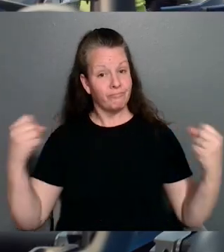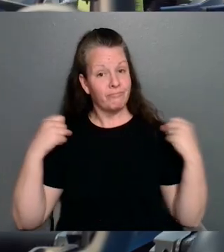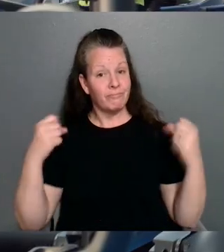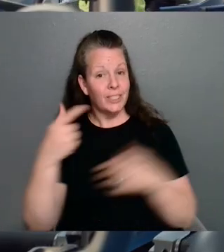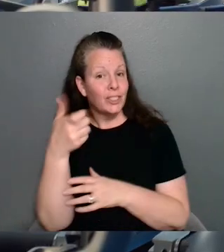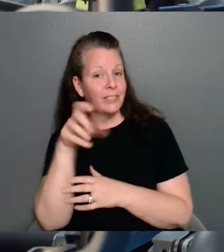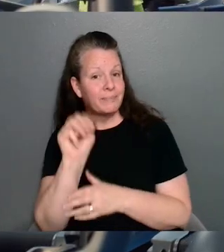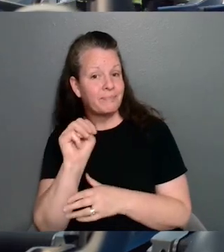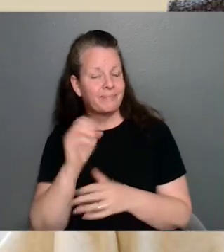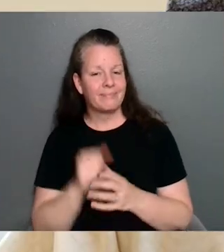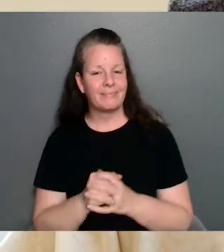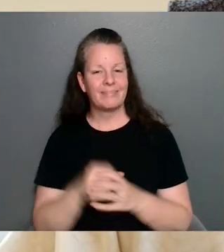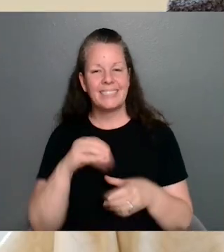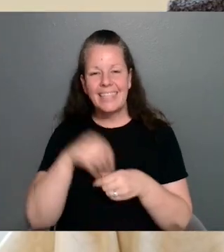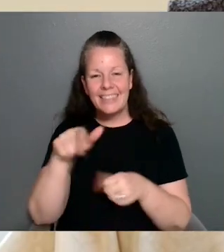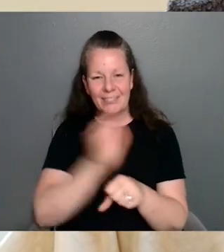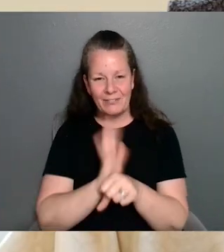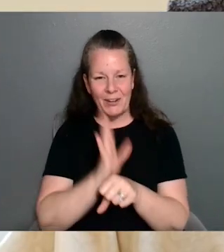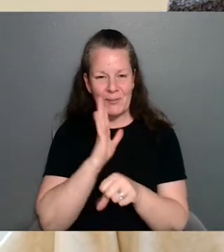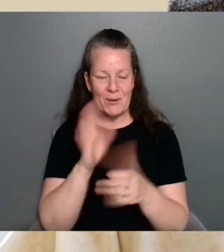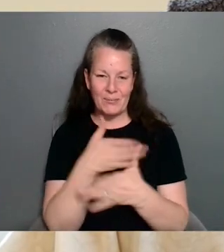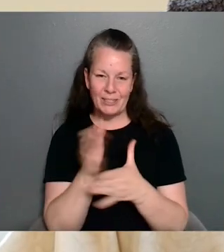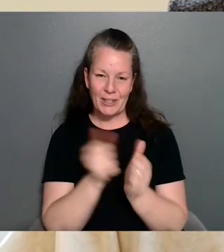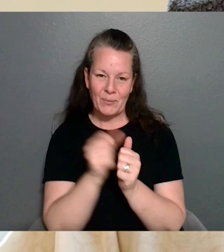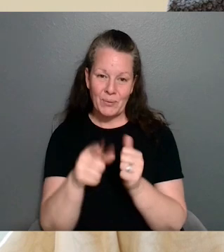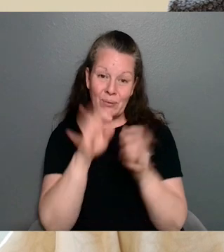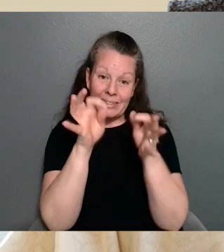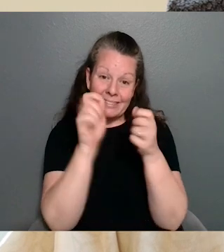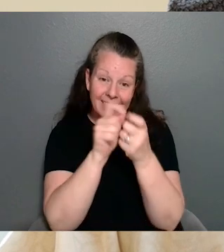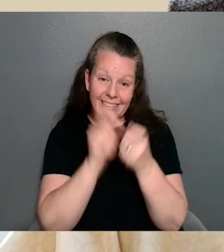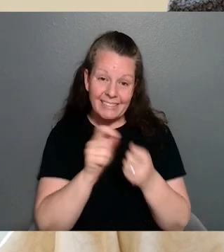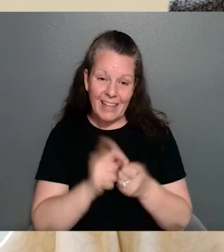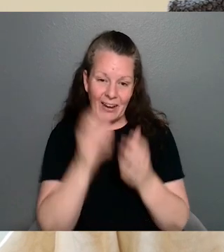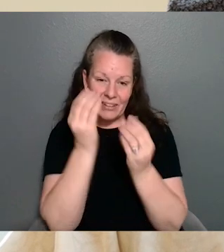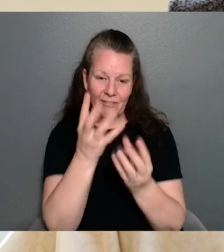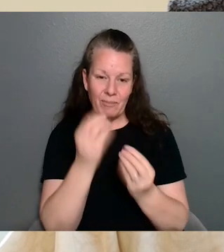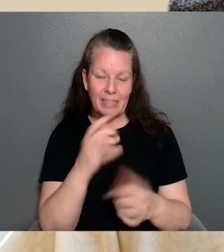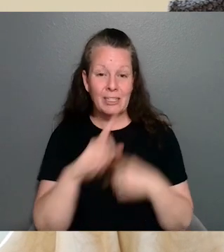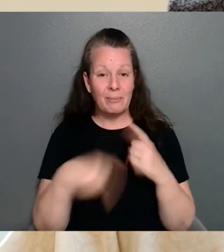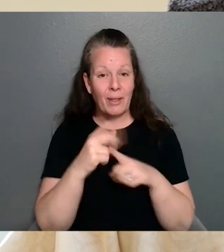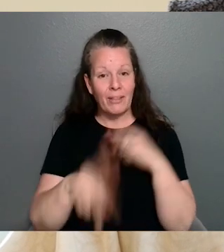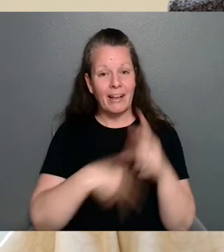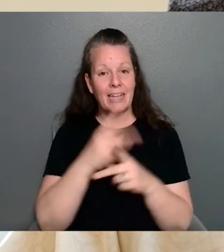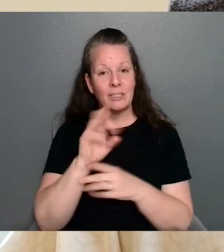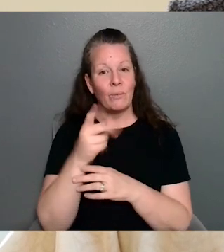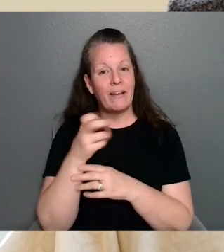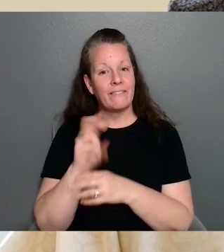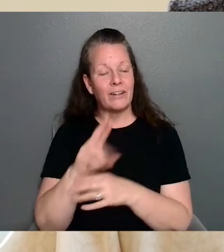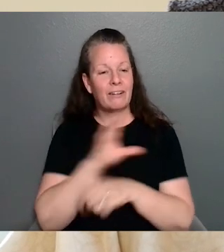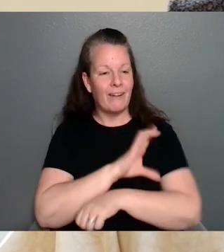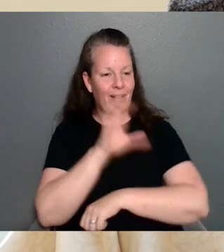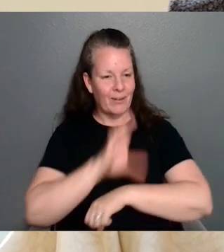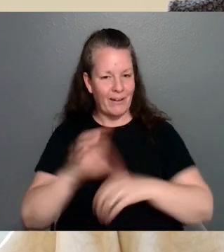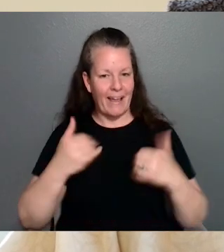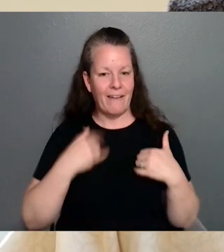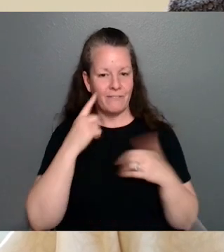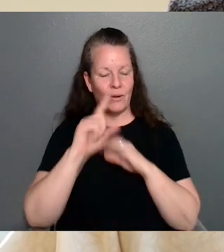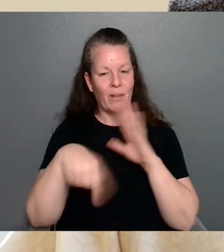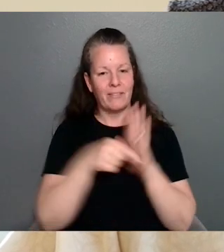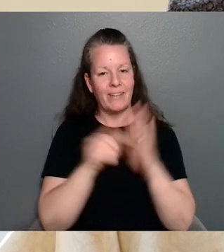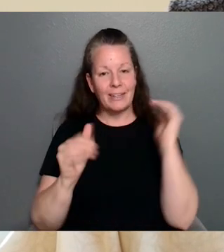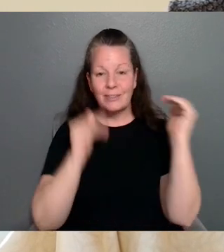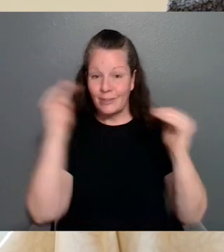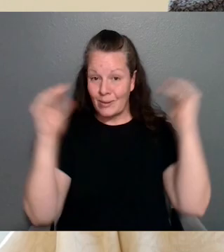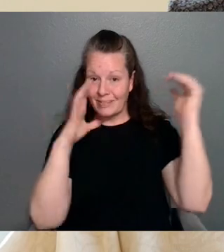exercising at a gym. In this video, I'm going to share with you detailed information about the kinds of waivers that Colorado has for qualifying